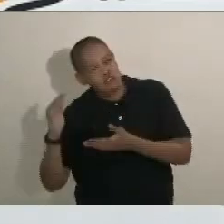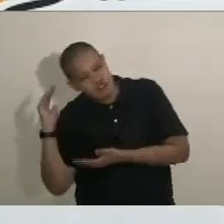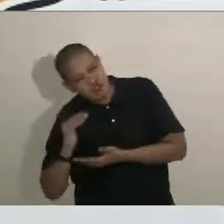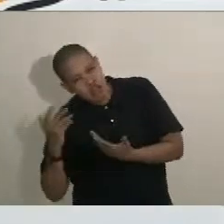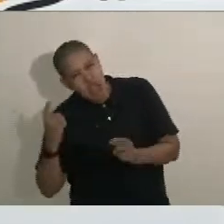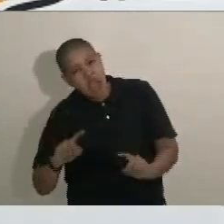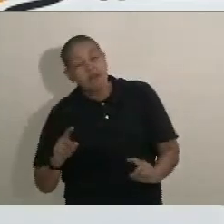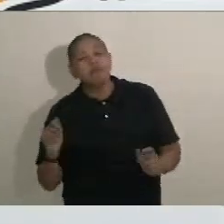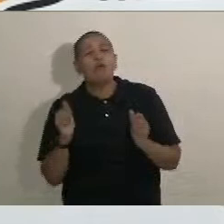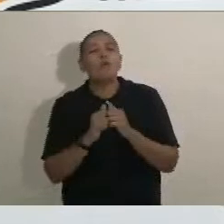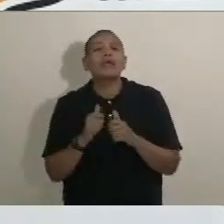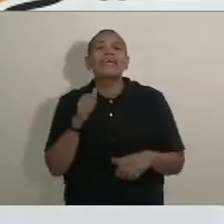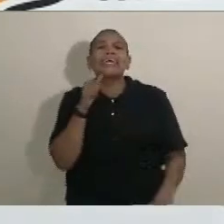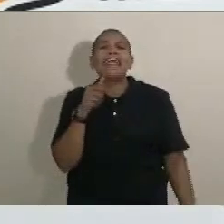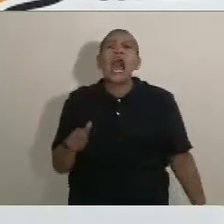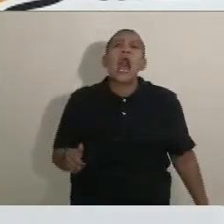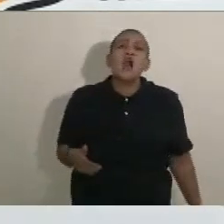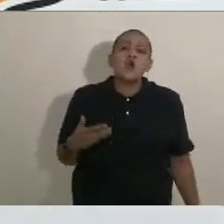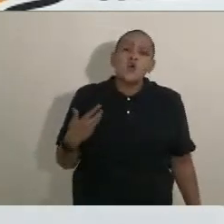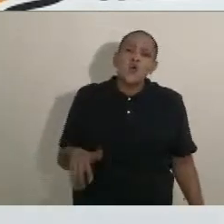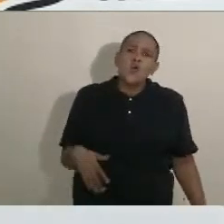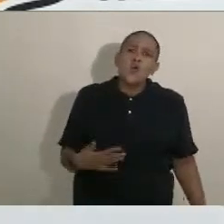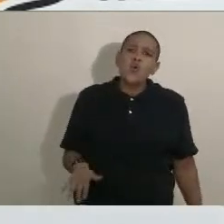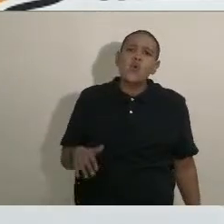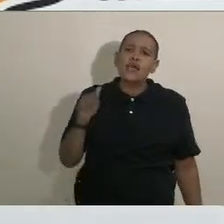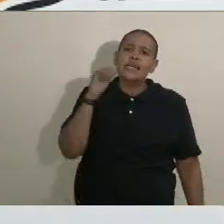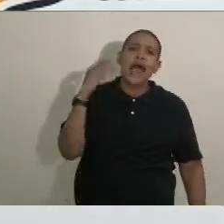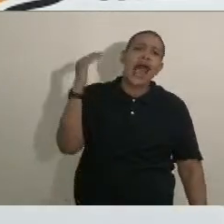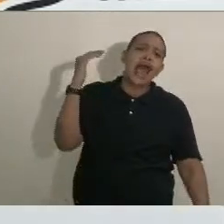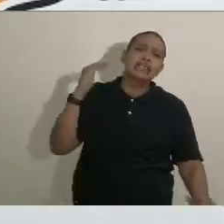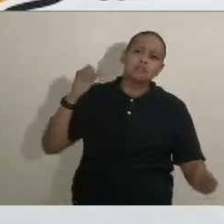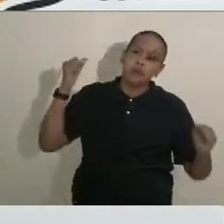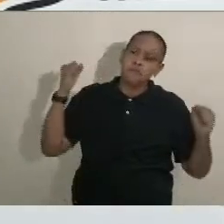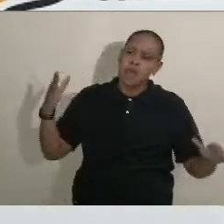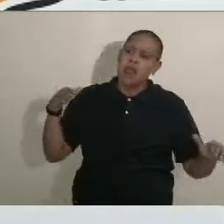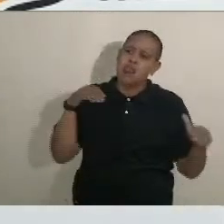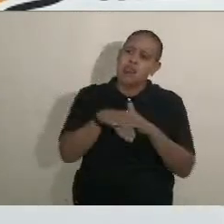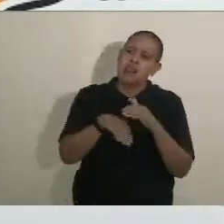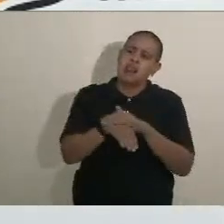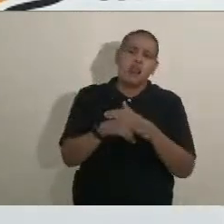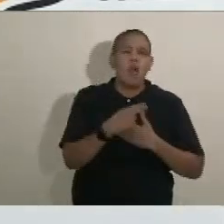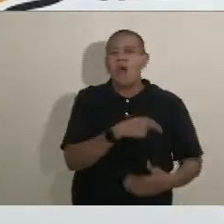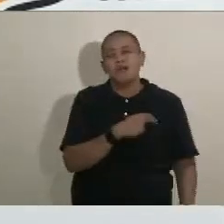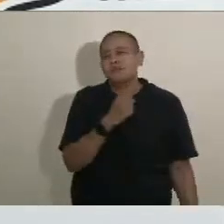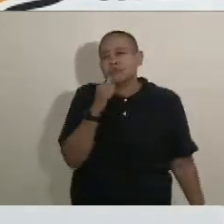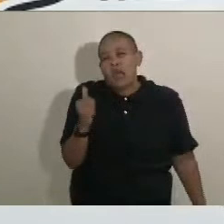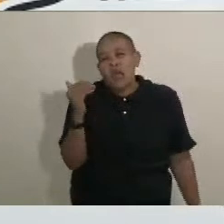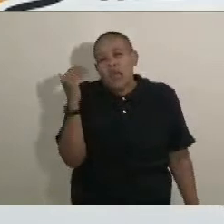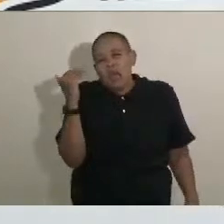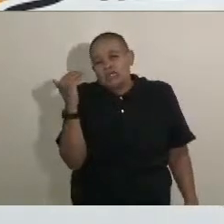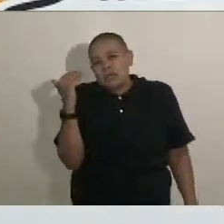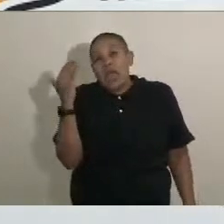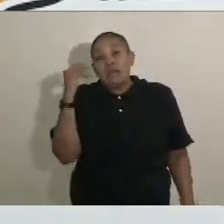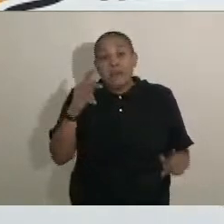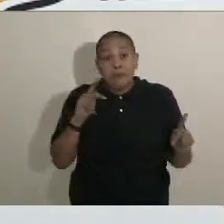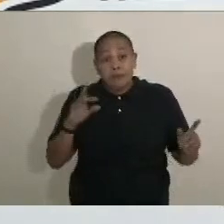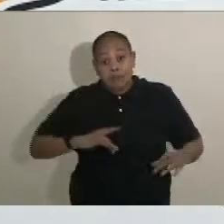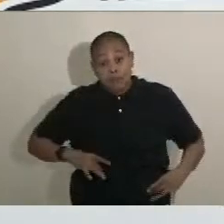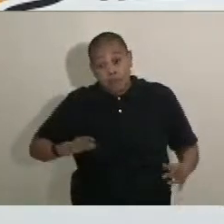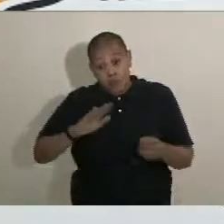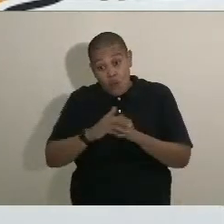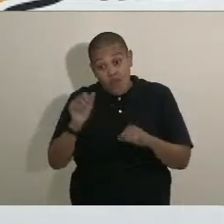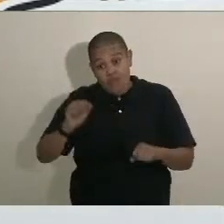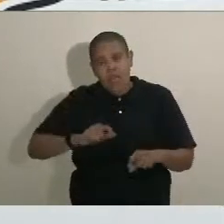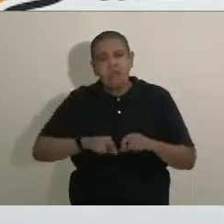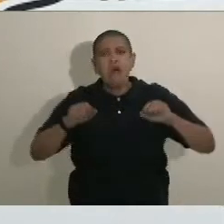not so steep corresponding increase and decline in hospitalization. And